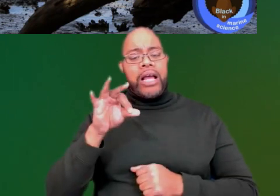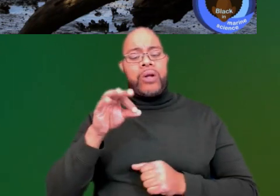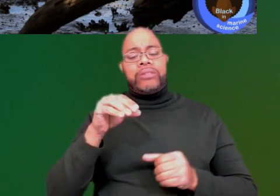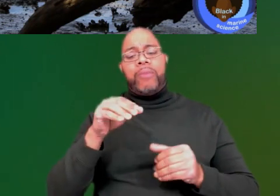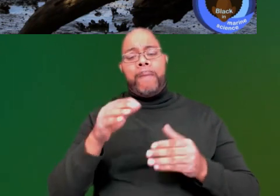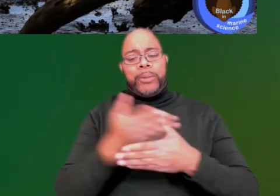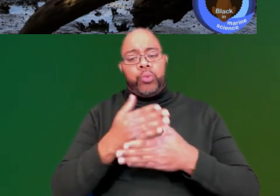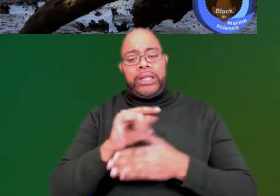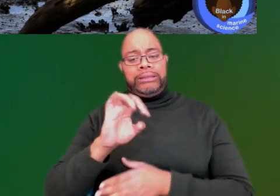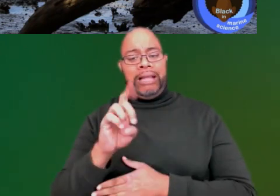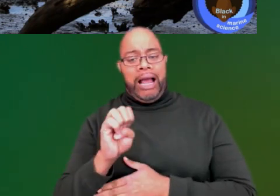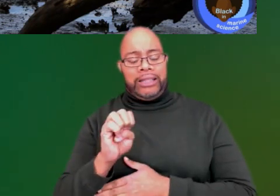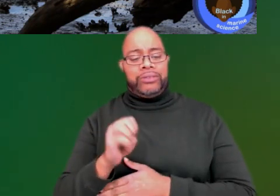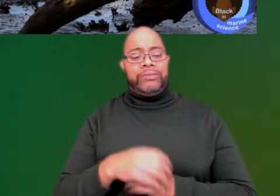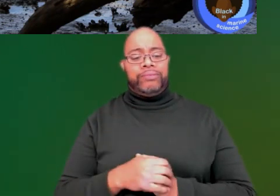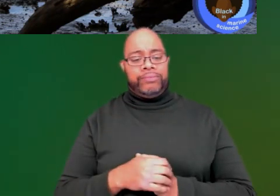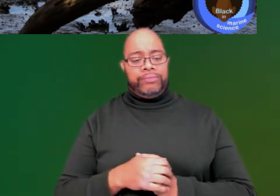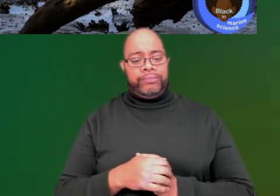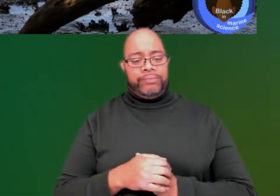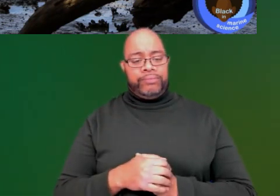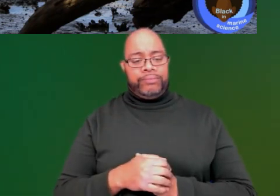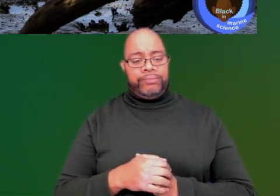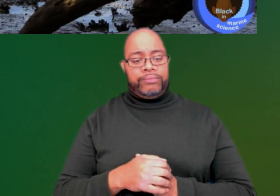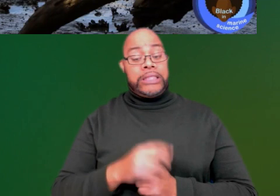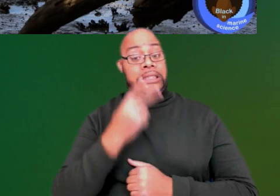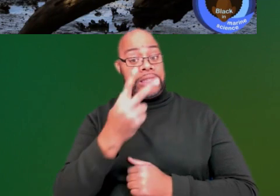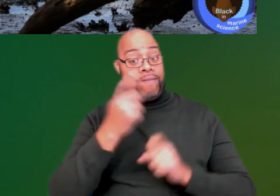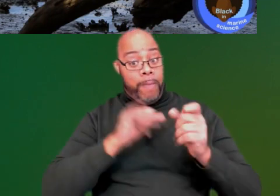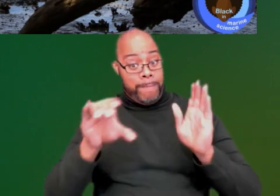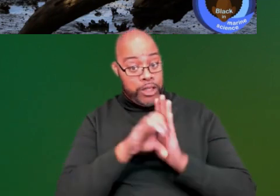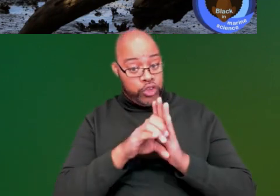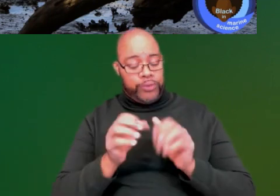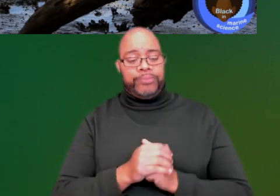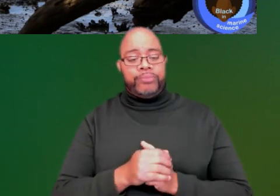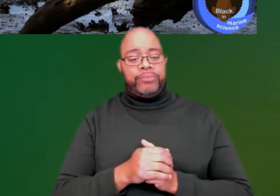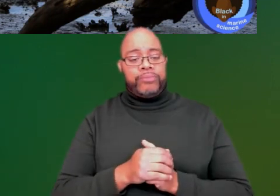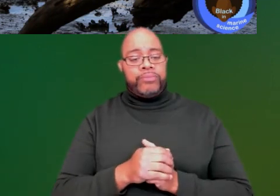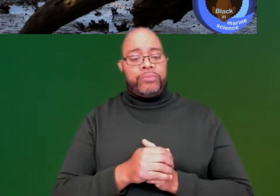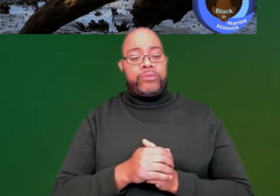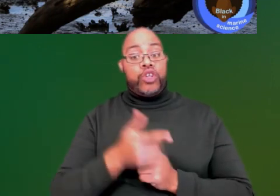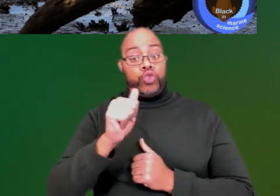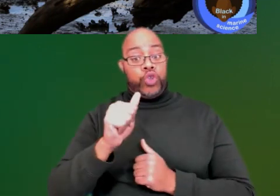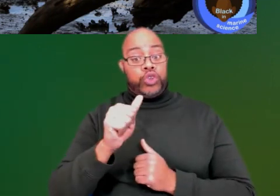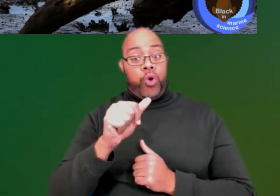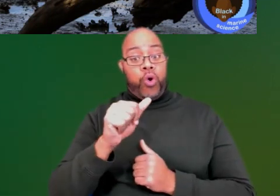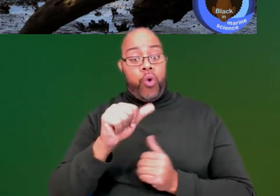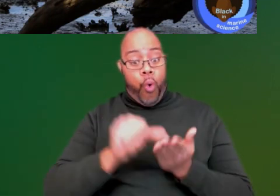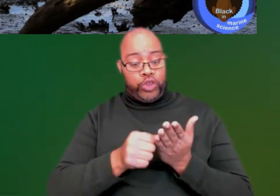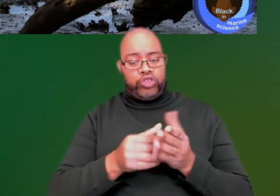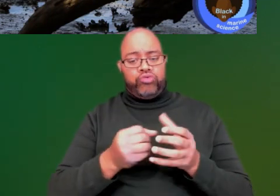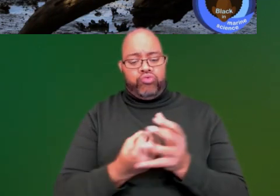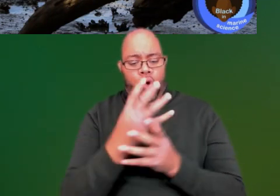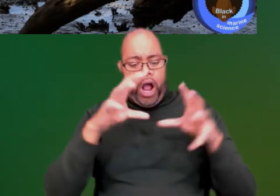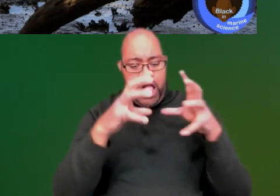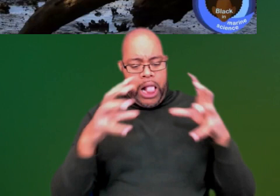intertidally, between the tides, or subtidally. As you can see from this picture, wild Georgia oysters grow in clumps due